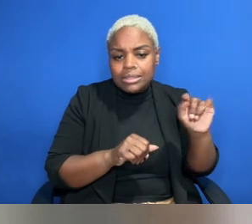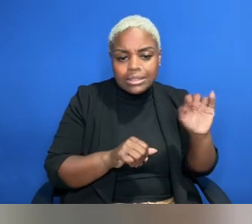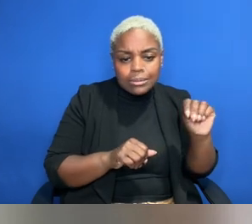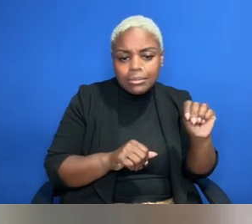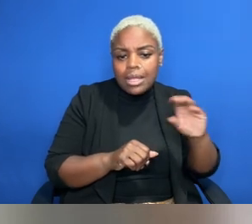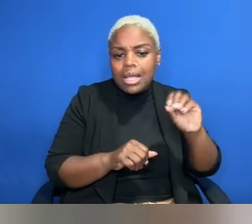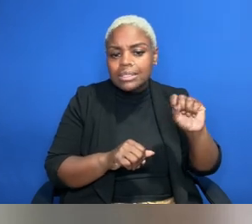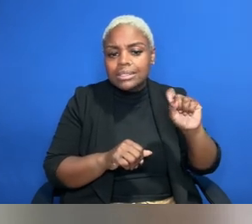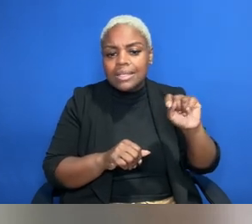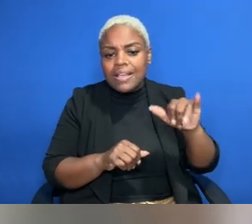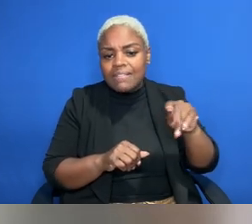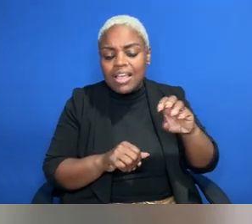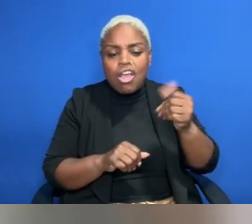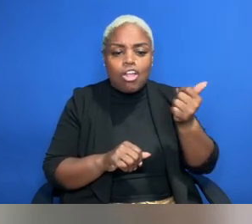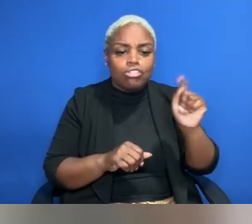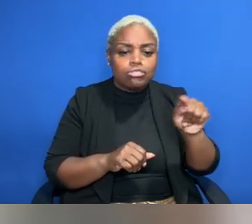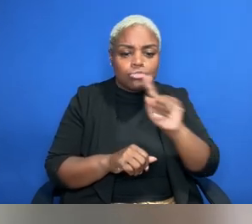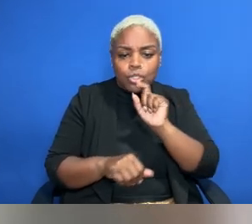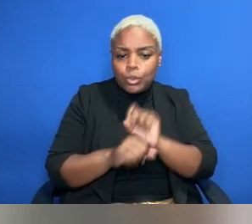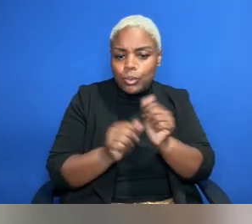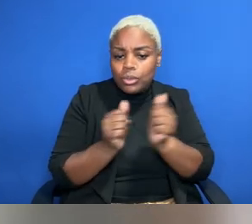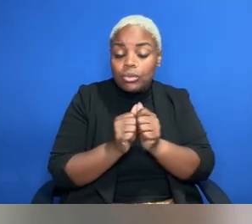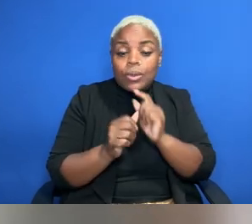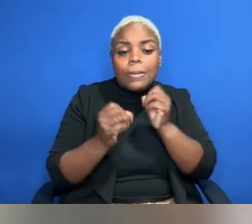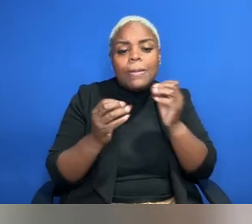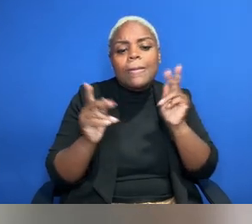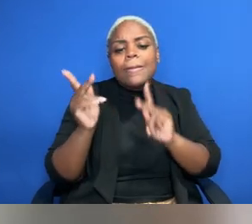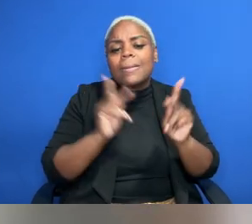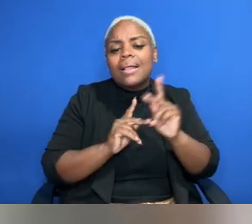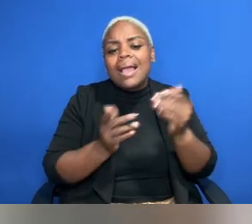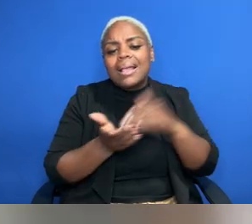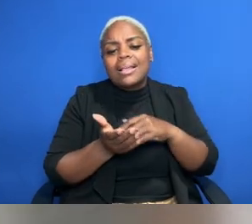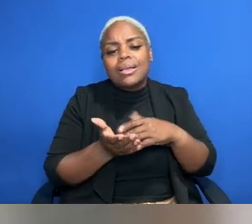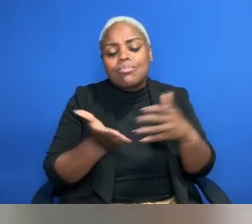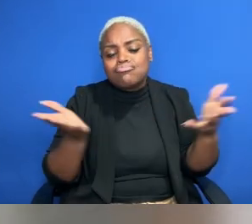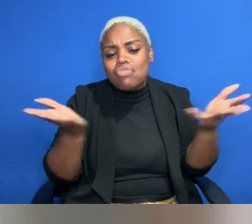with Tim and Stephanie and others, and